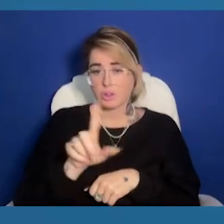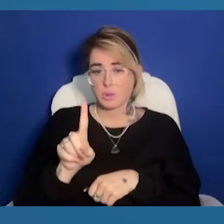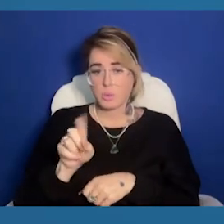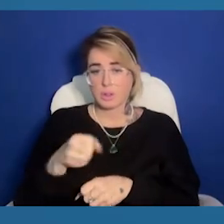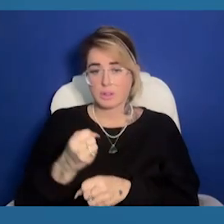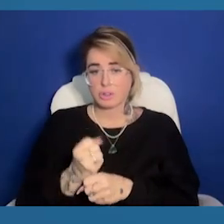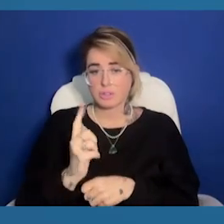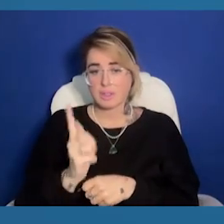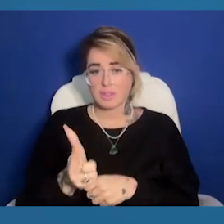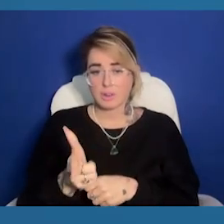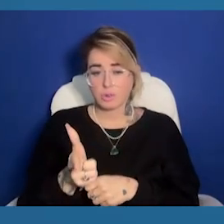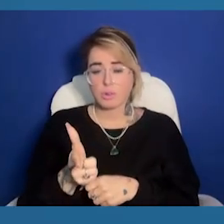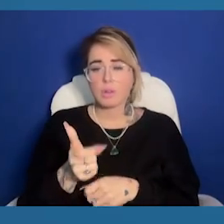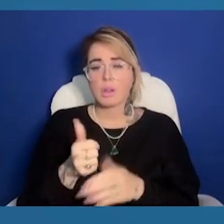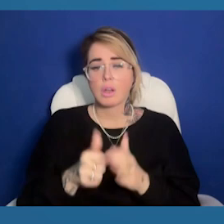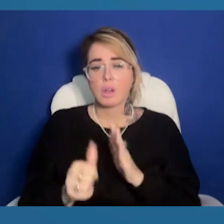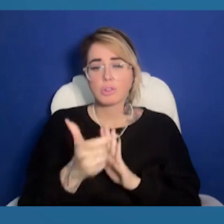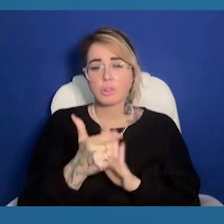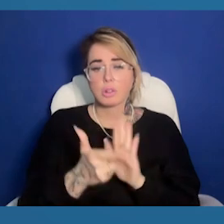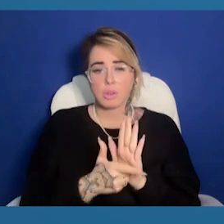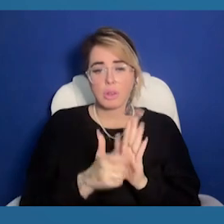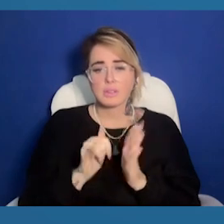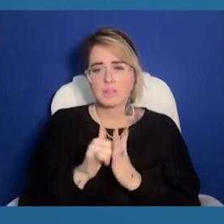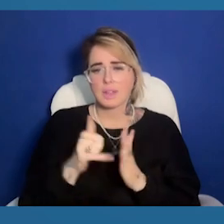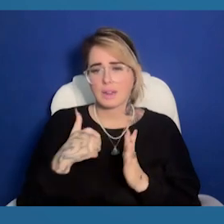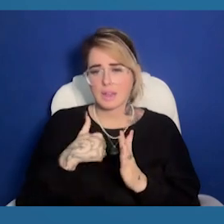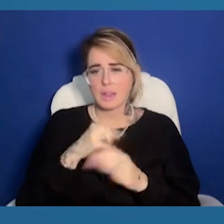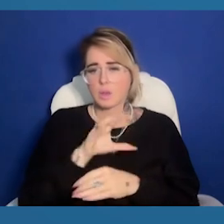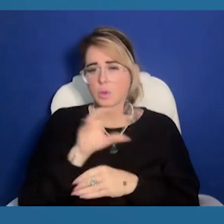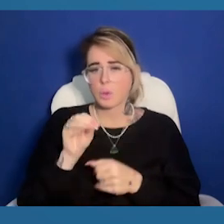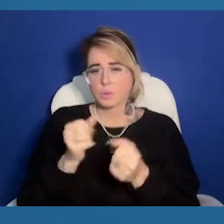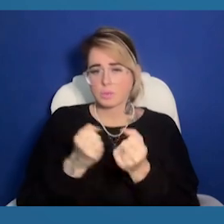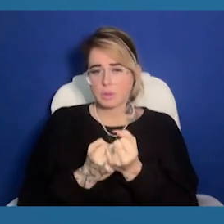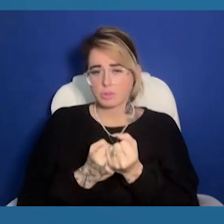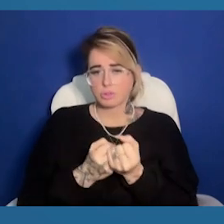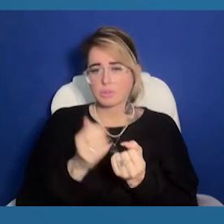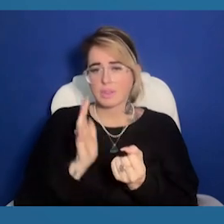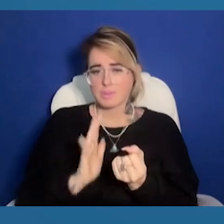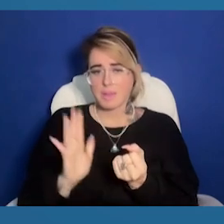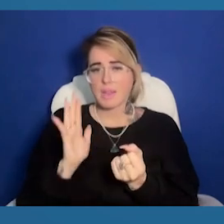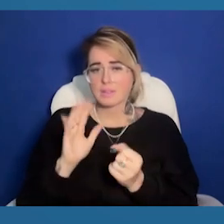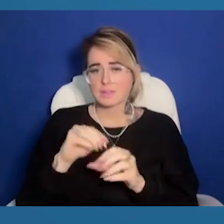later, under laws that I co-sponsored and passed in the